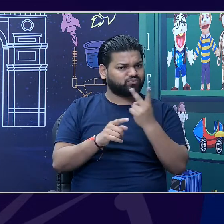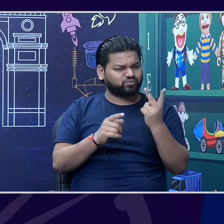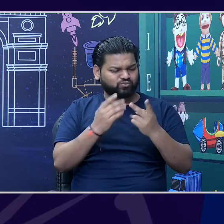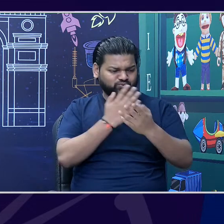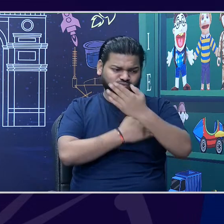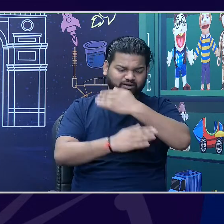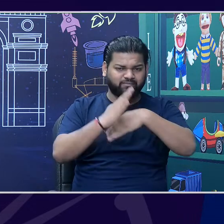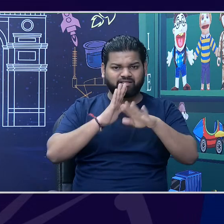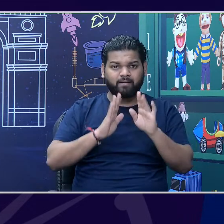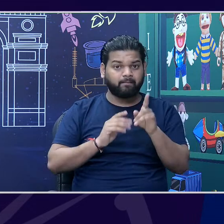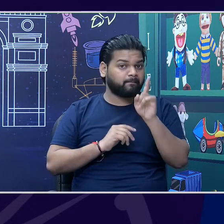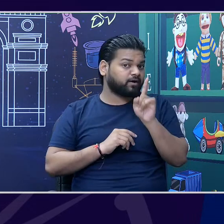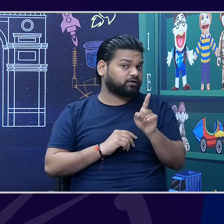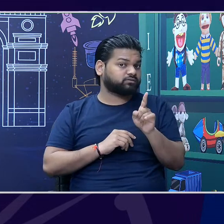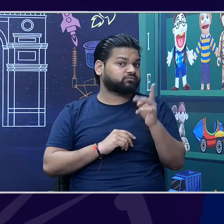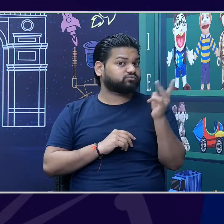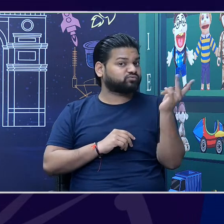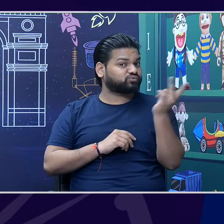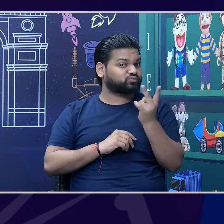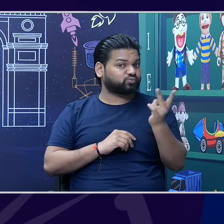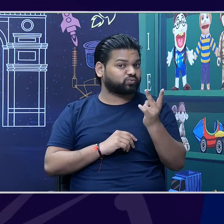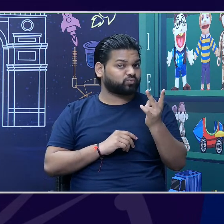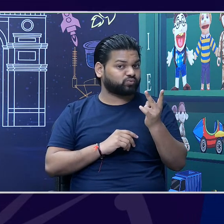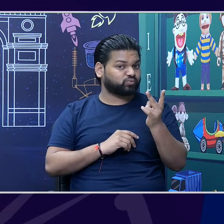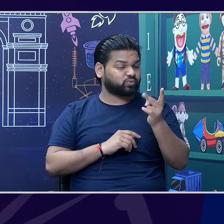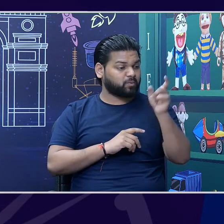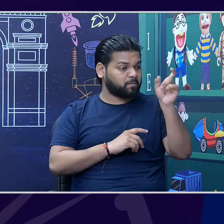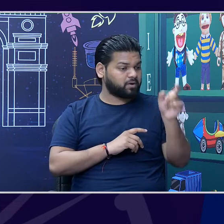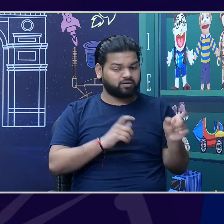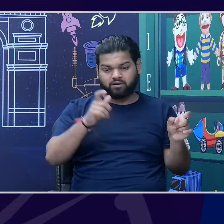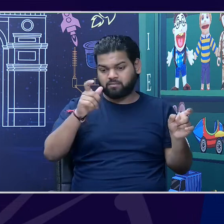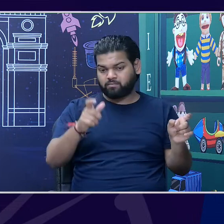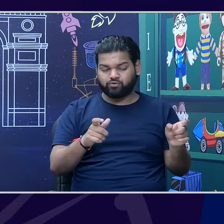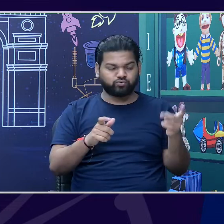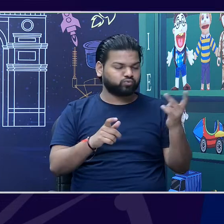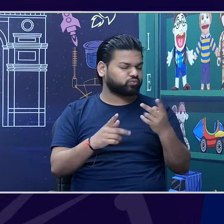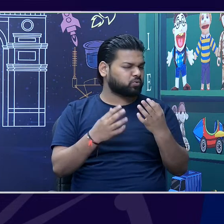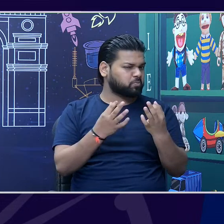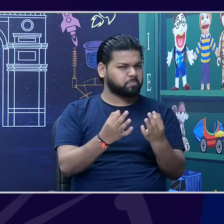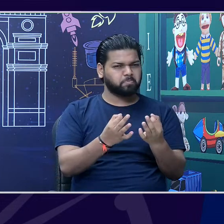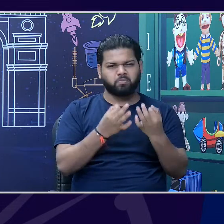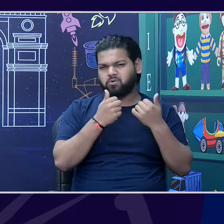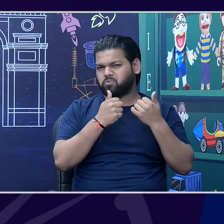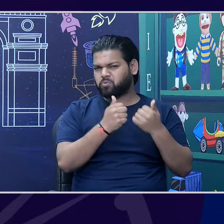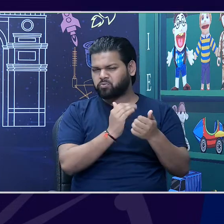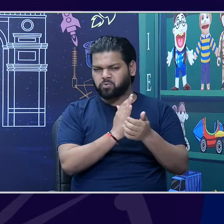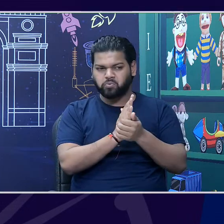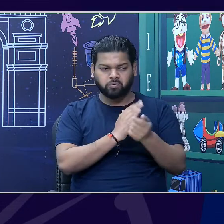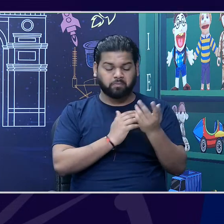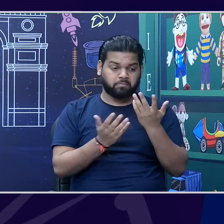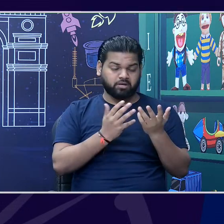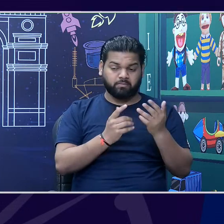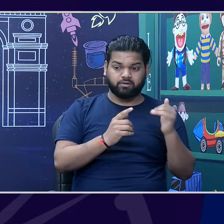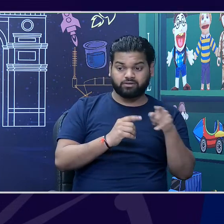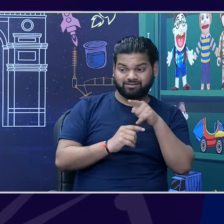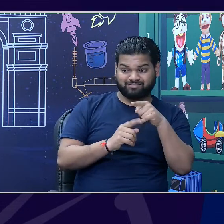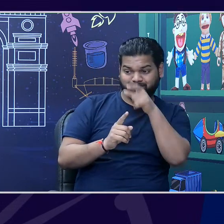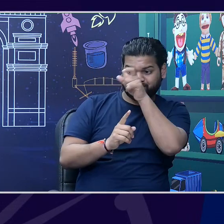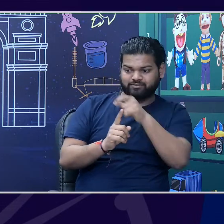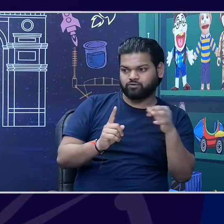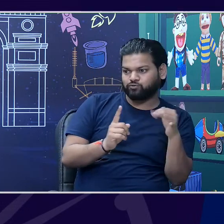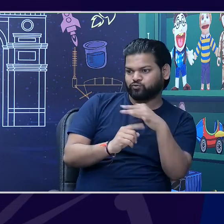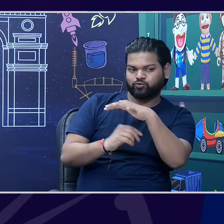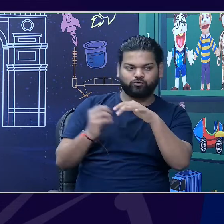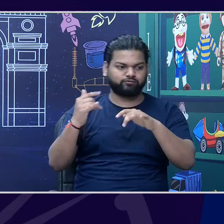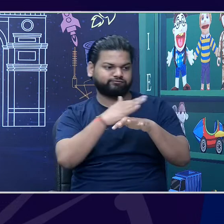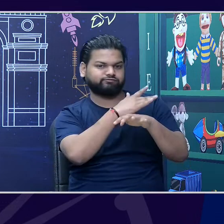can say, but both the personalities are very impressive. Yes. Maybe to each other, or maybe